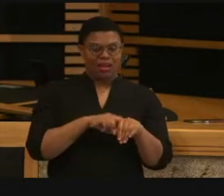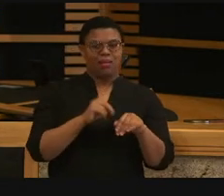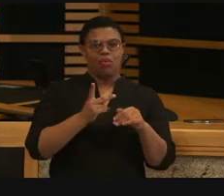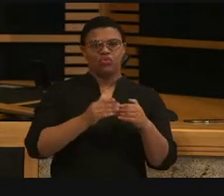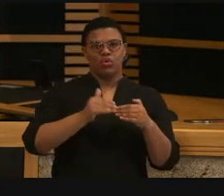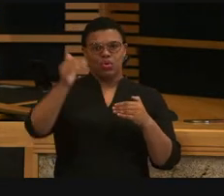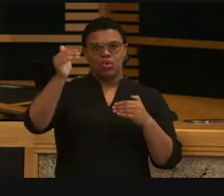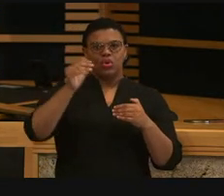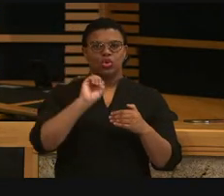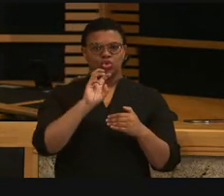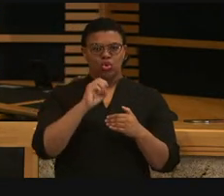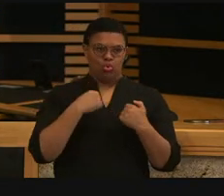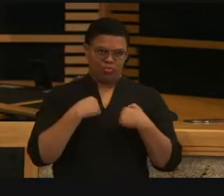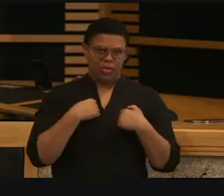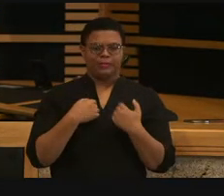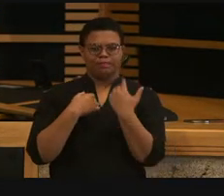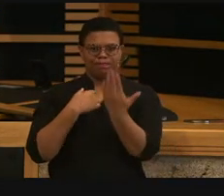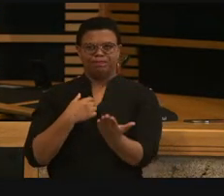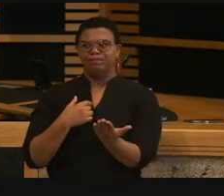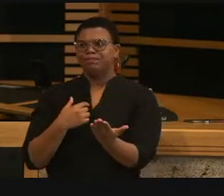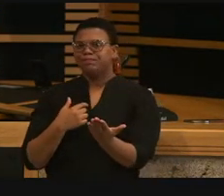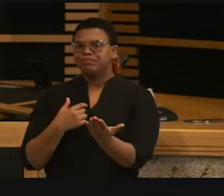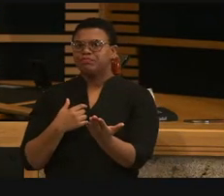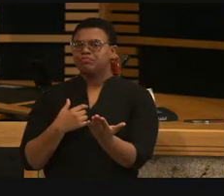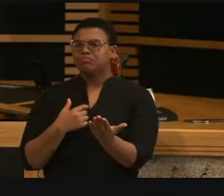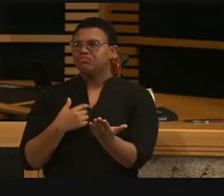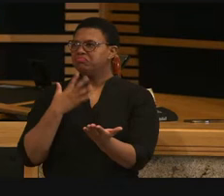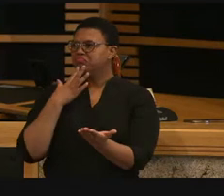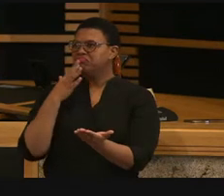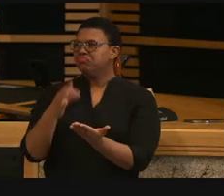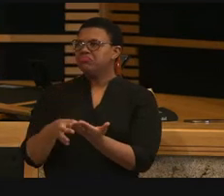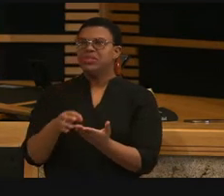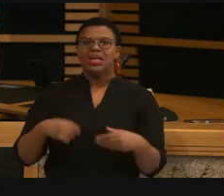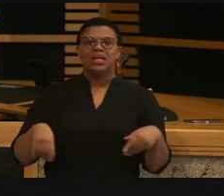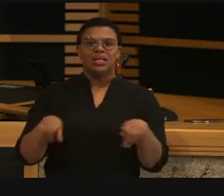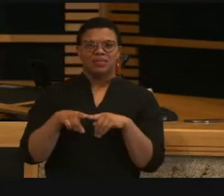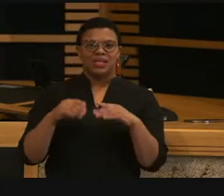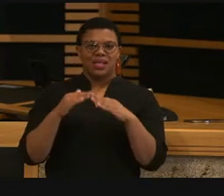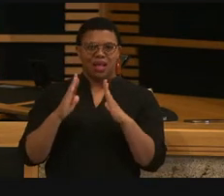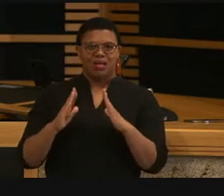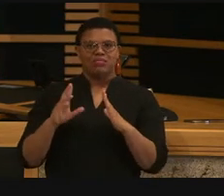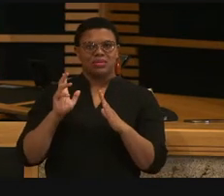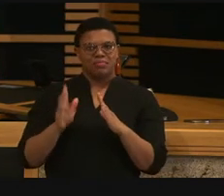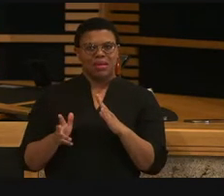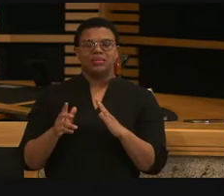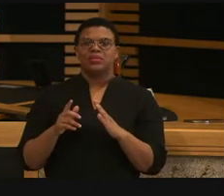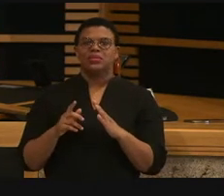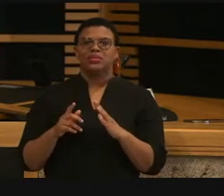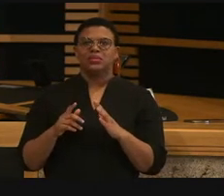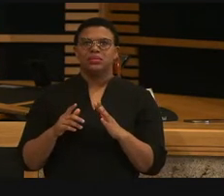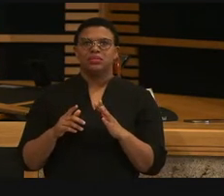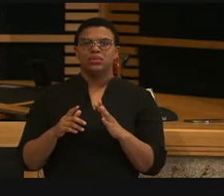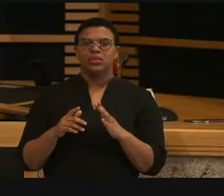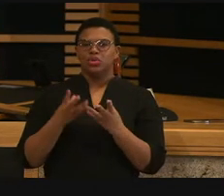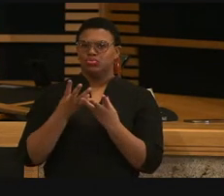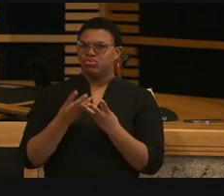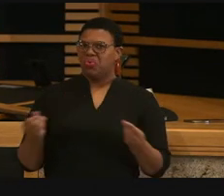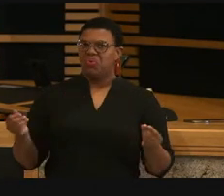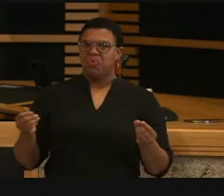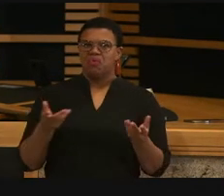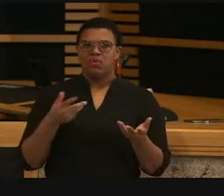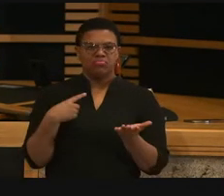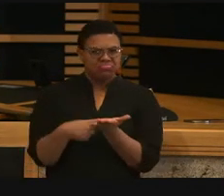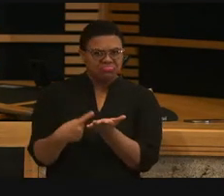move that this House resolves urging the Eastern Cape Provincial Government to take all necessary measures to